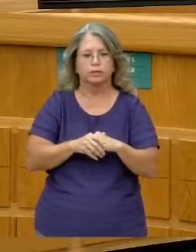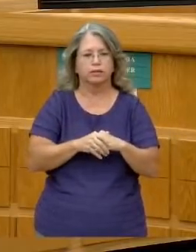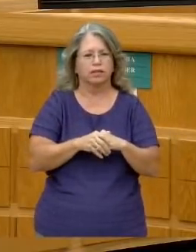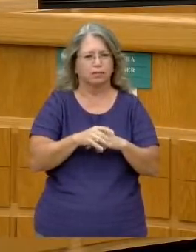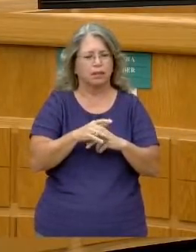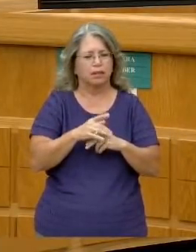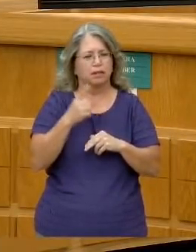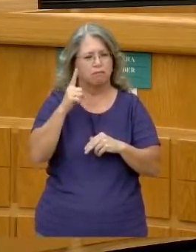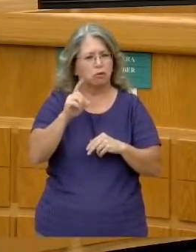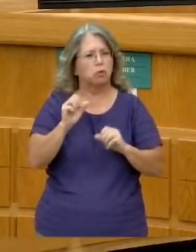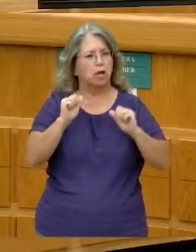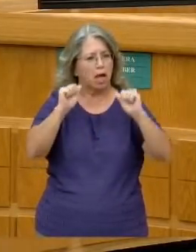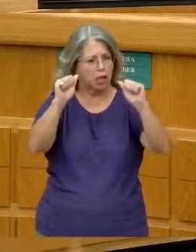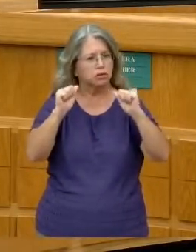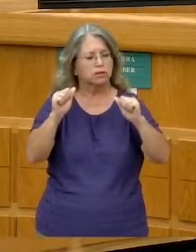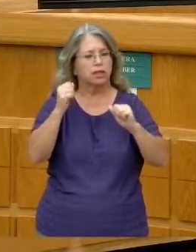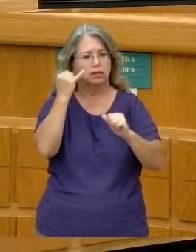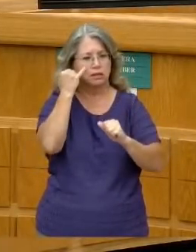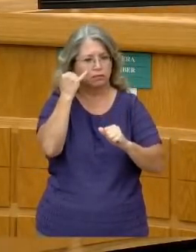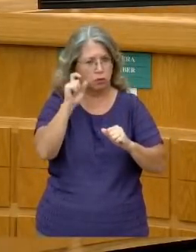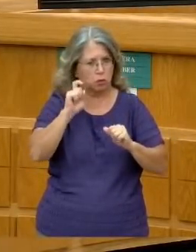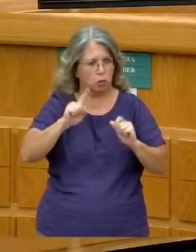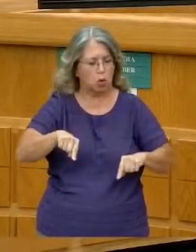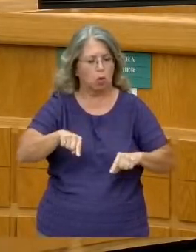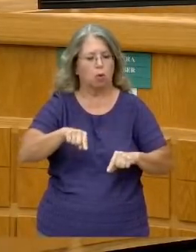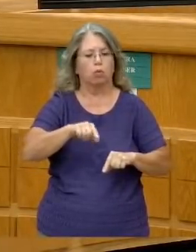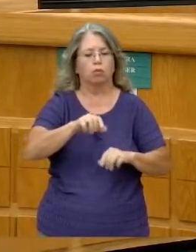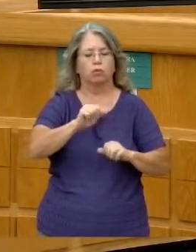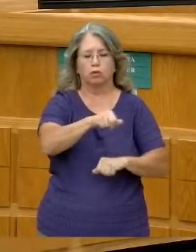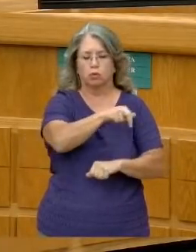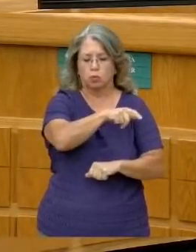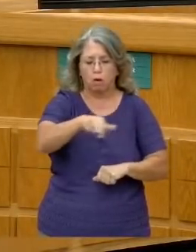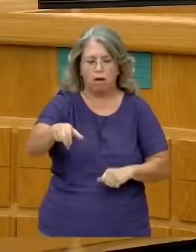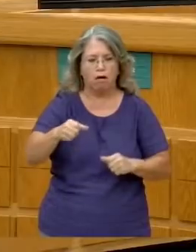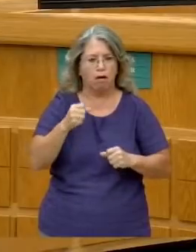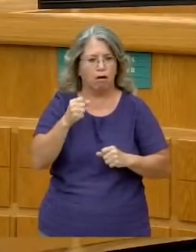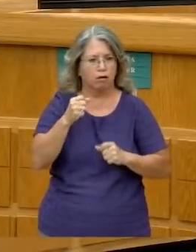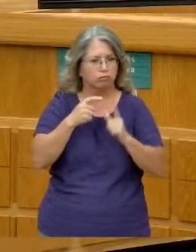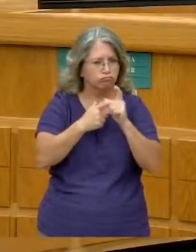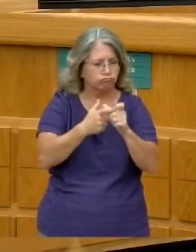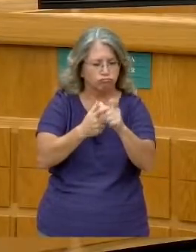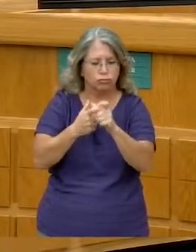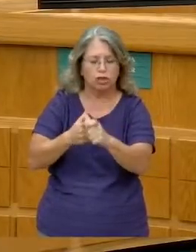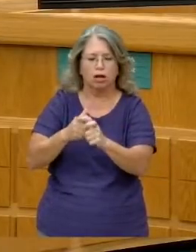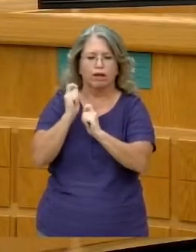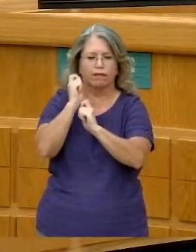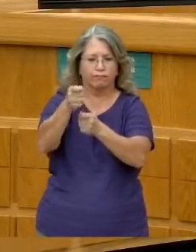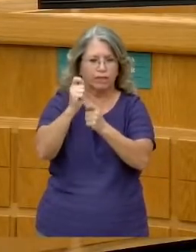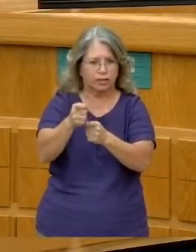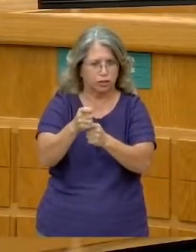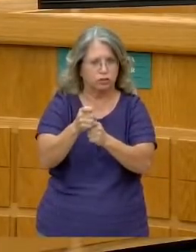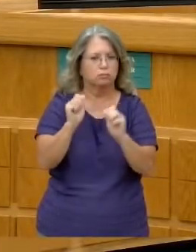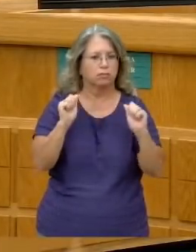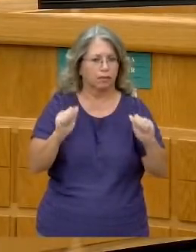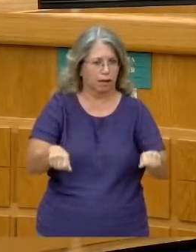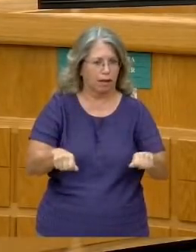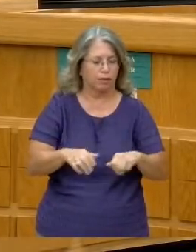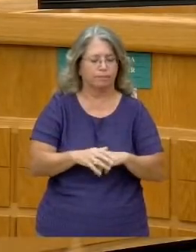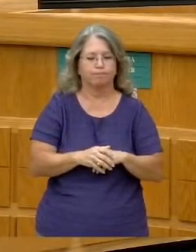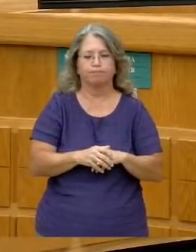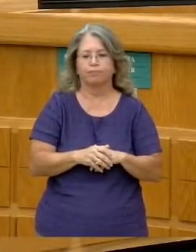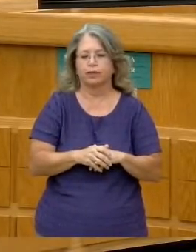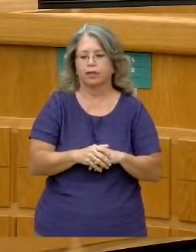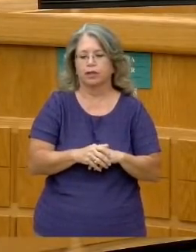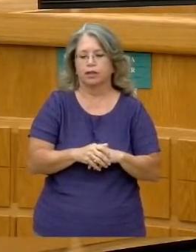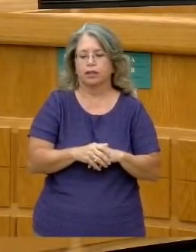go to the beach during the daytime hours, walking, jogging, fishing, whatever. So the details